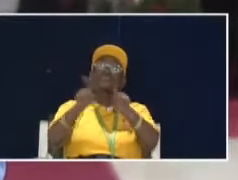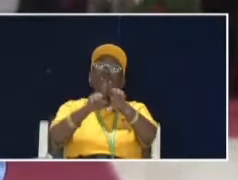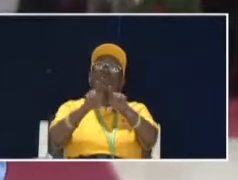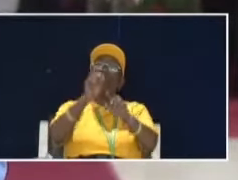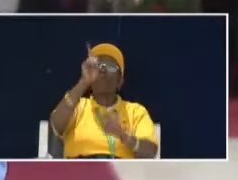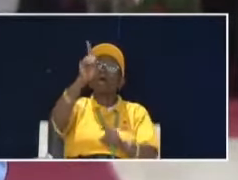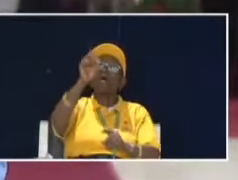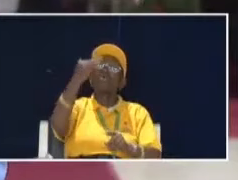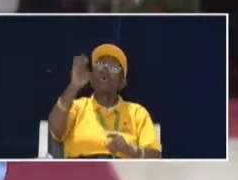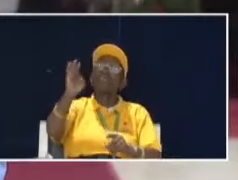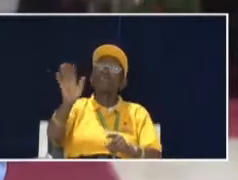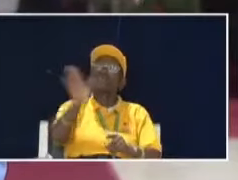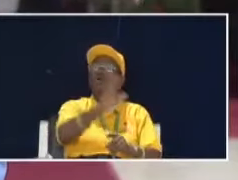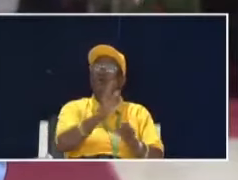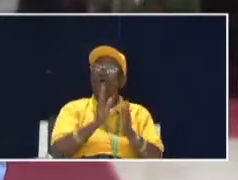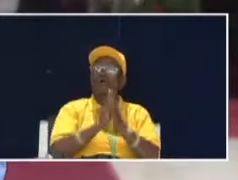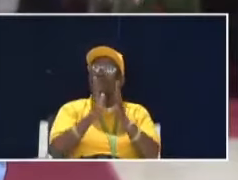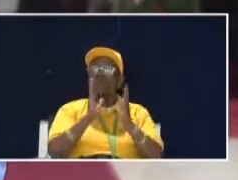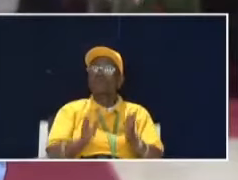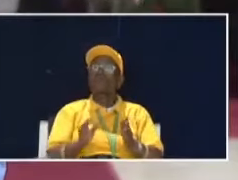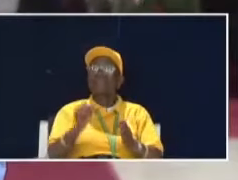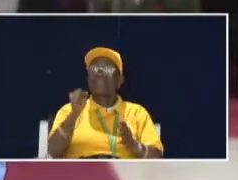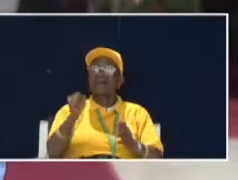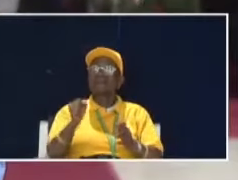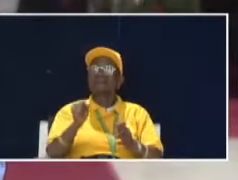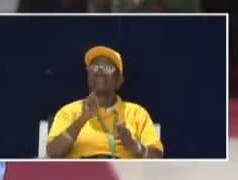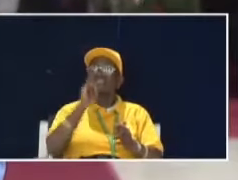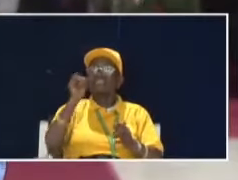is, Father, purify me.